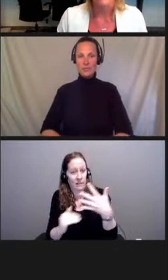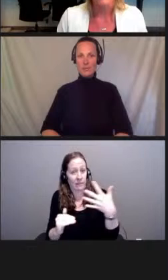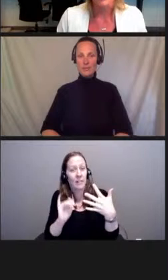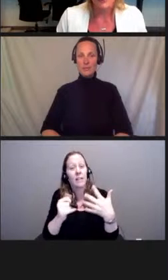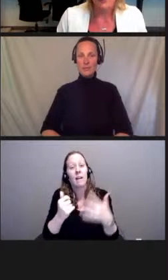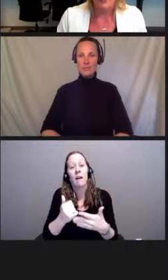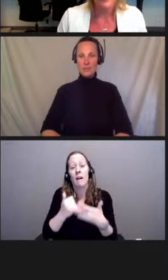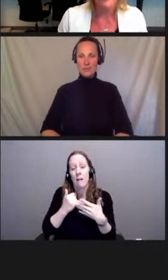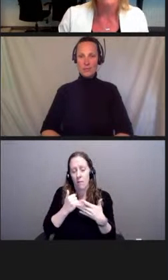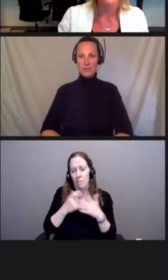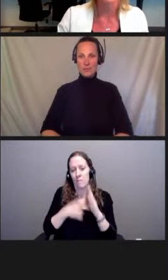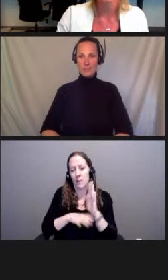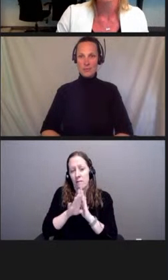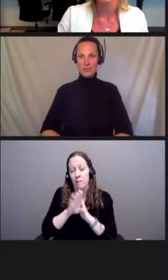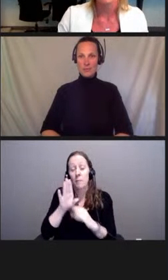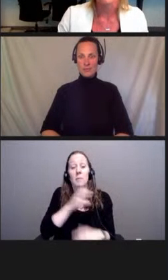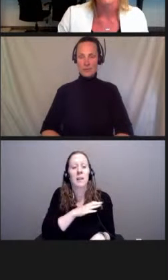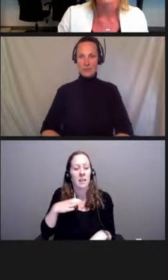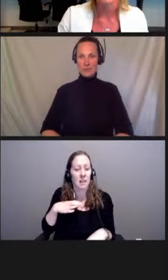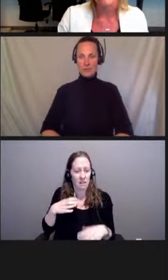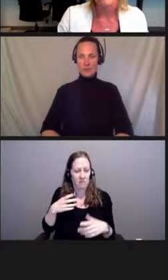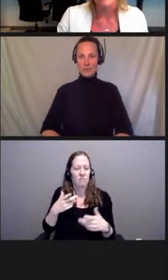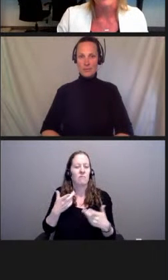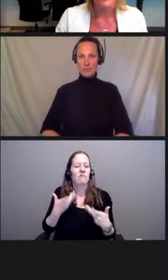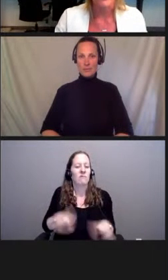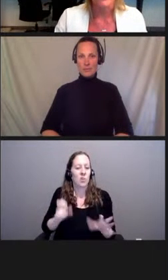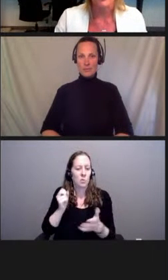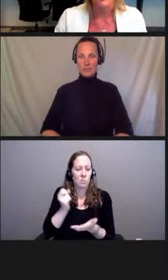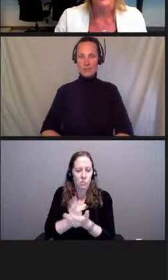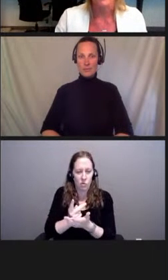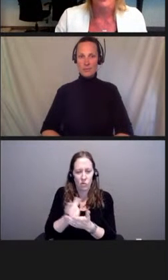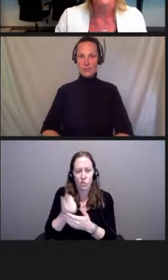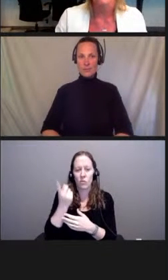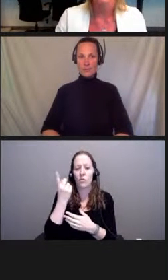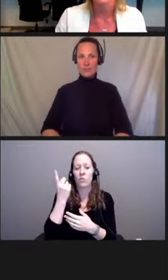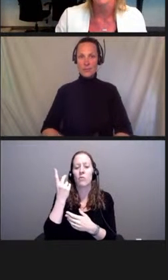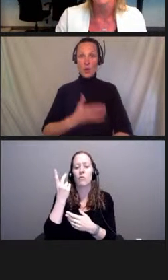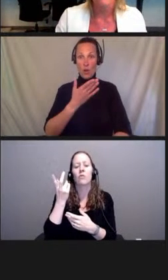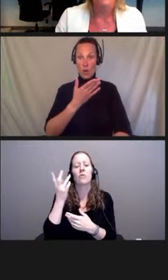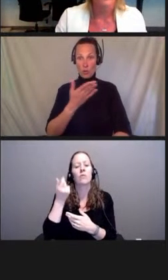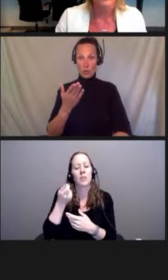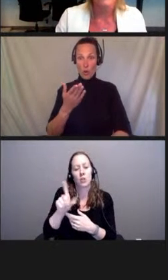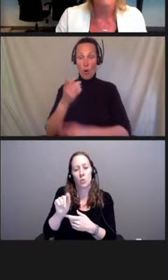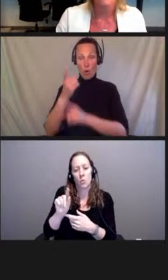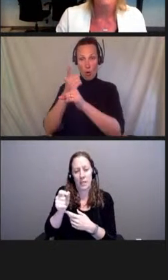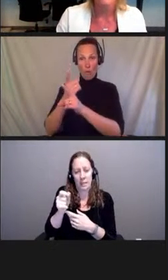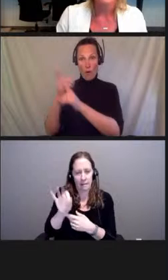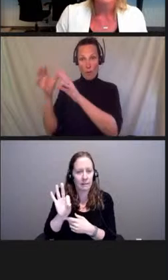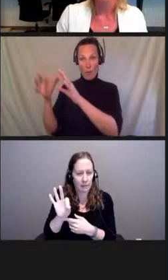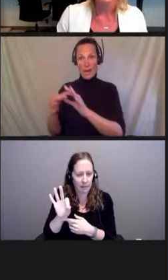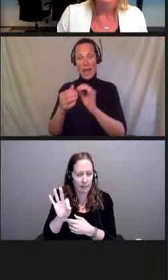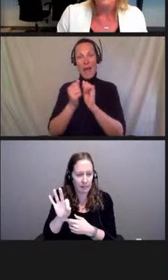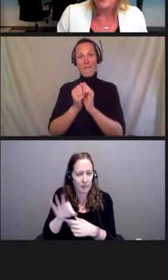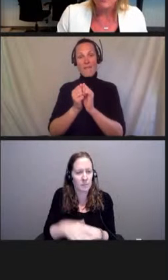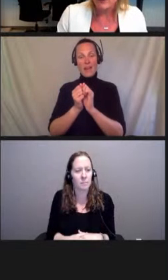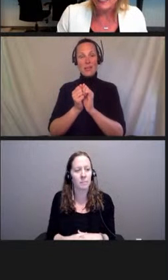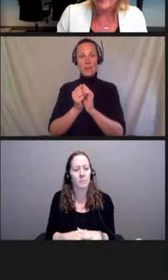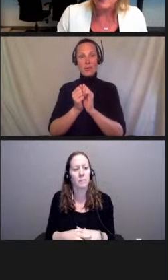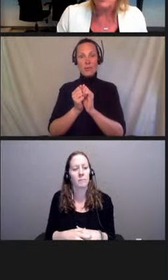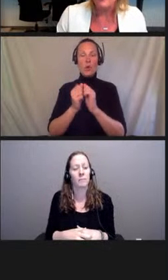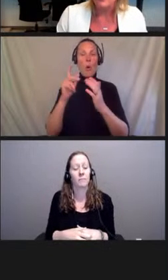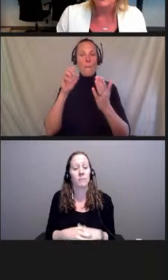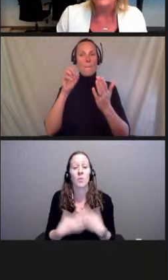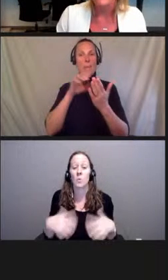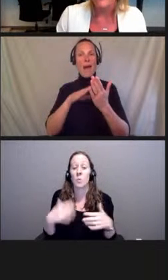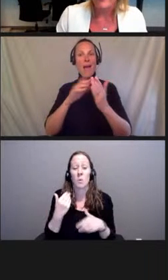plan, which was approved by Council in 2019 as part of the initial roadmap report. So a robust